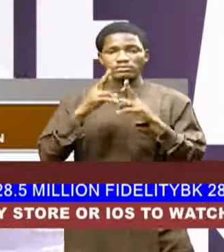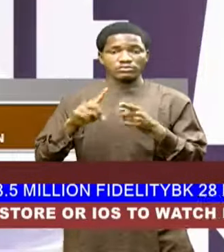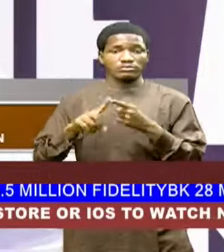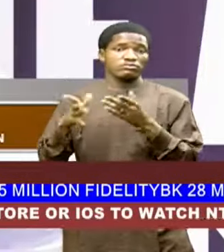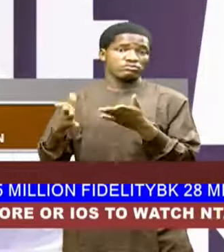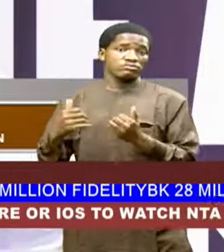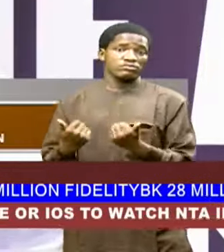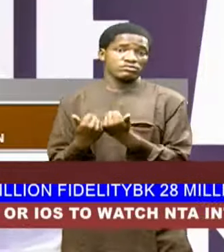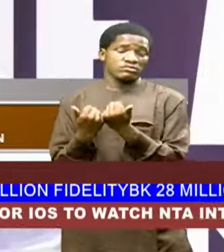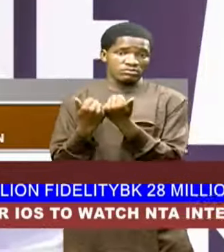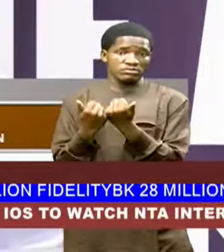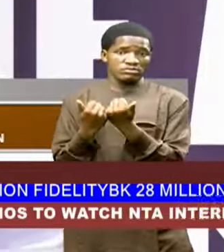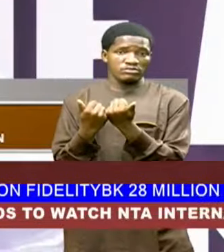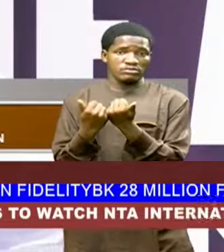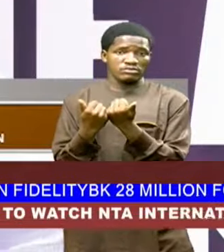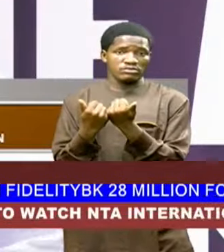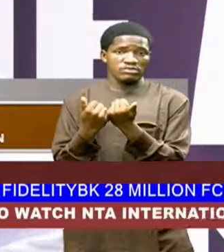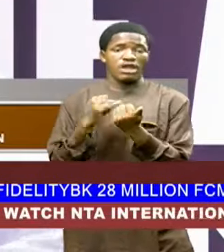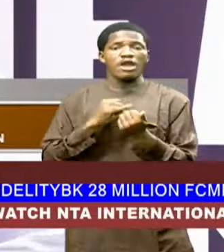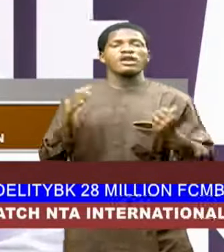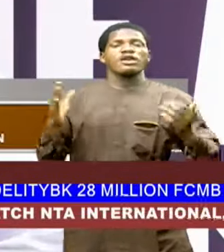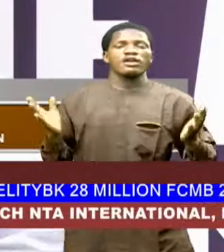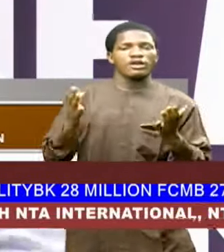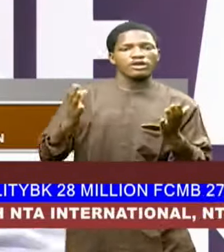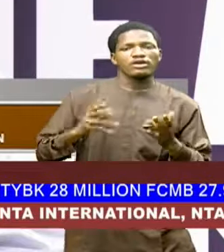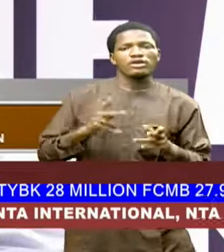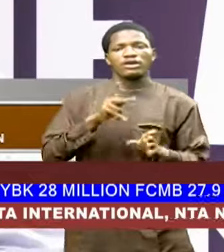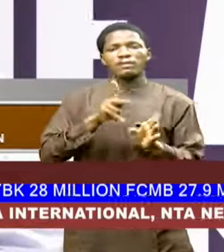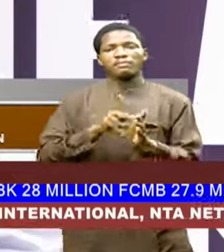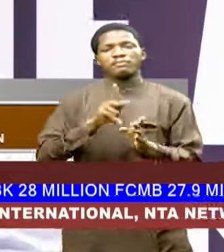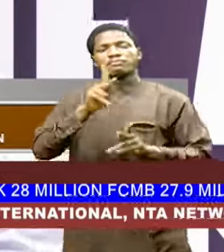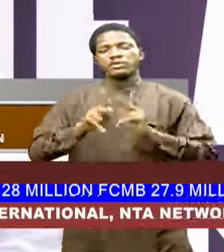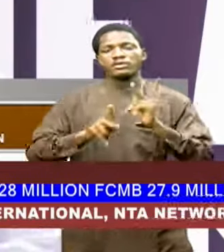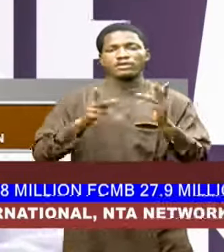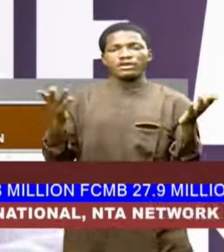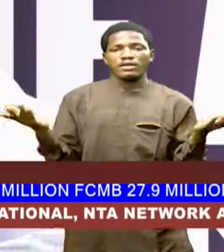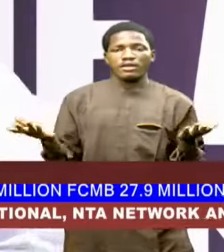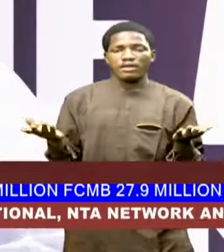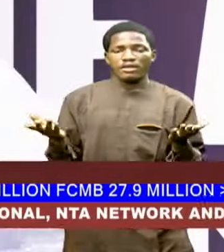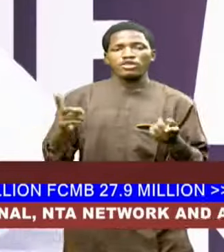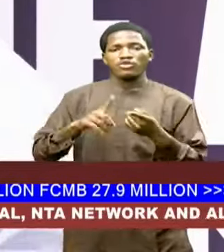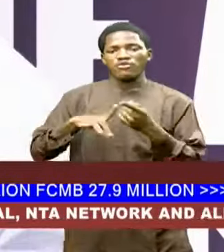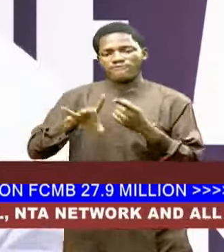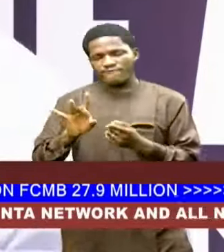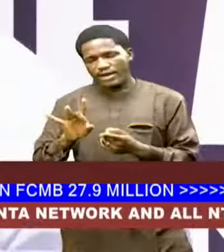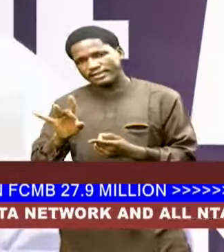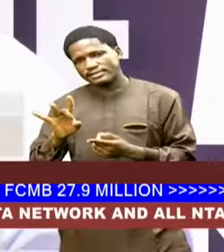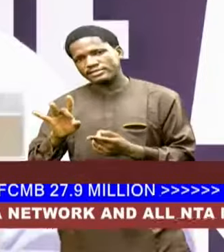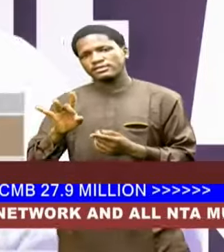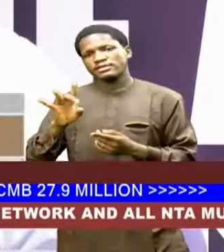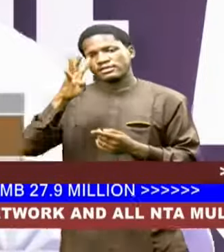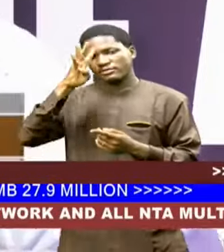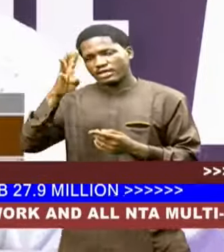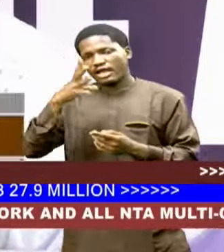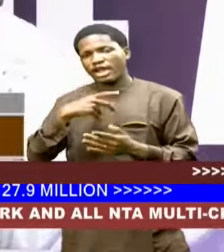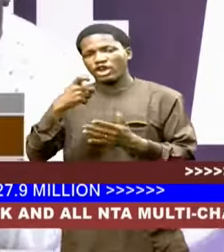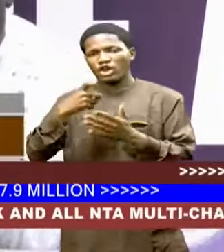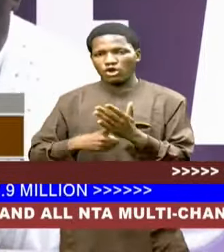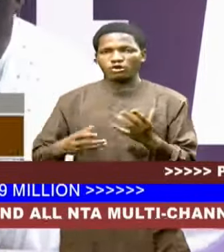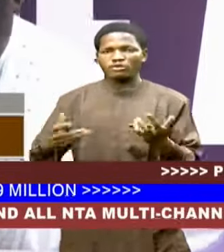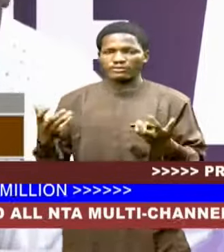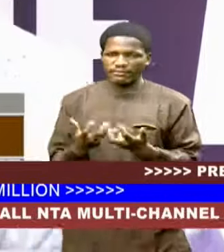implications, may I urge the participant to find innovative and cost-effective strategies by which African Union